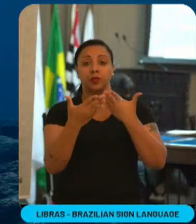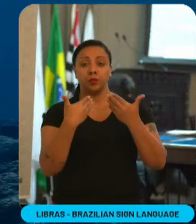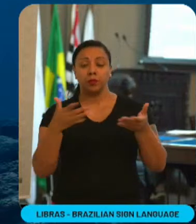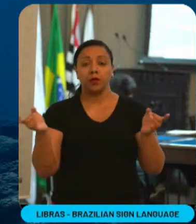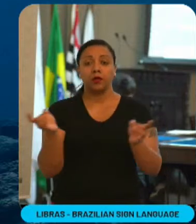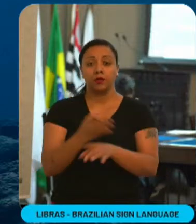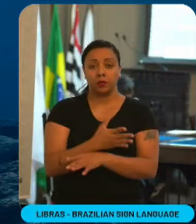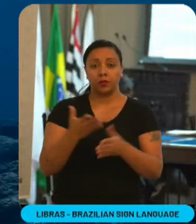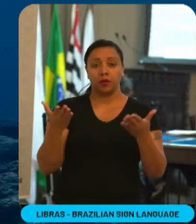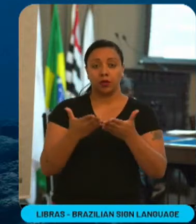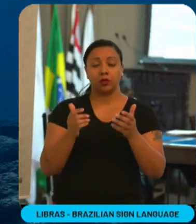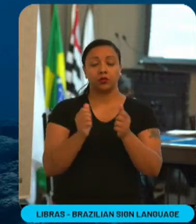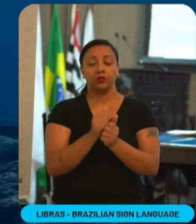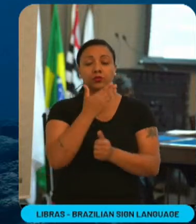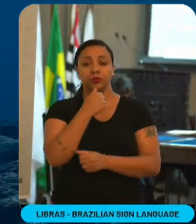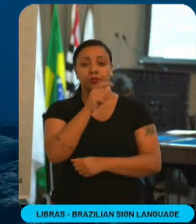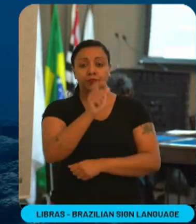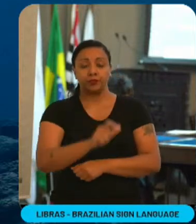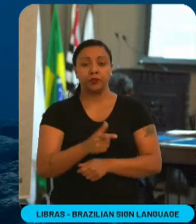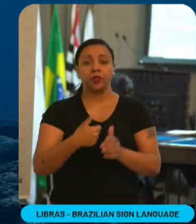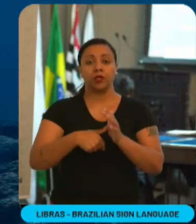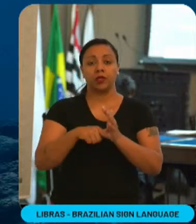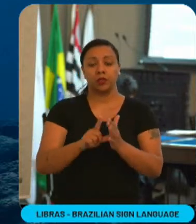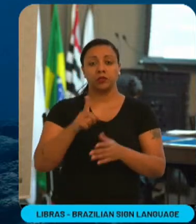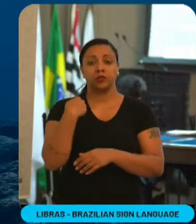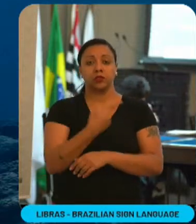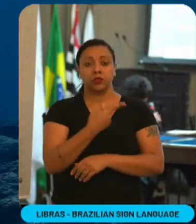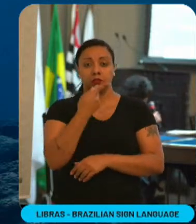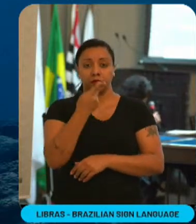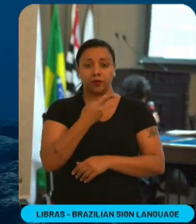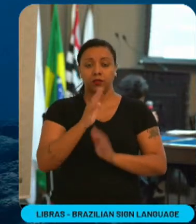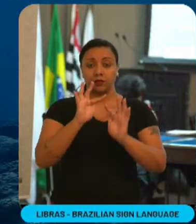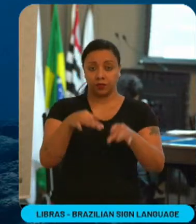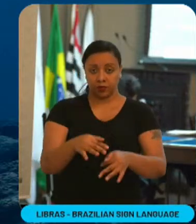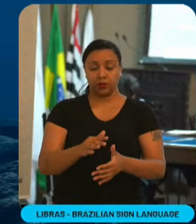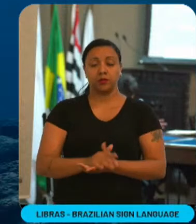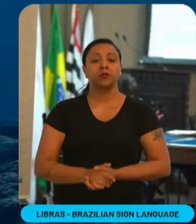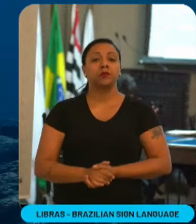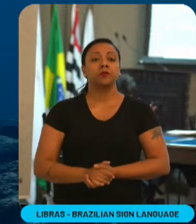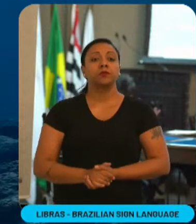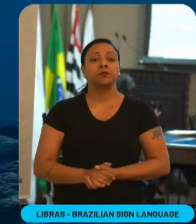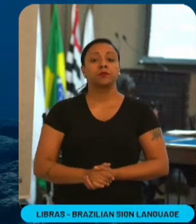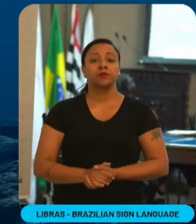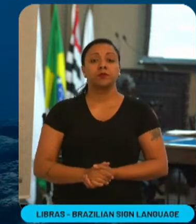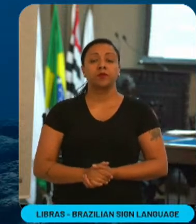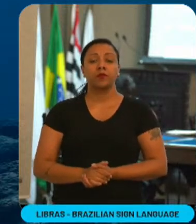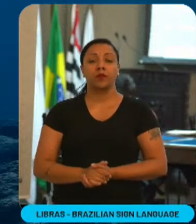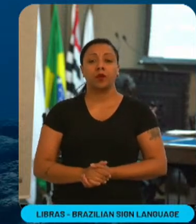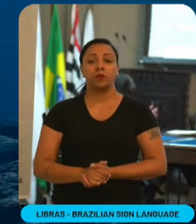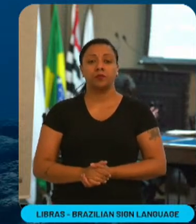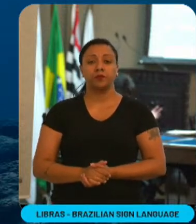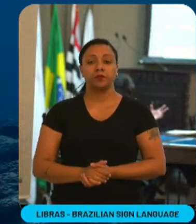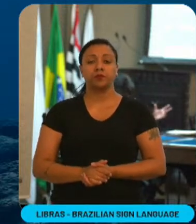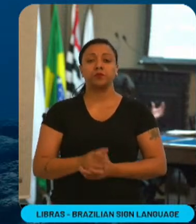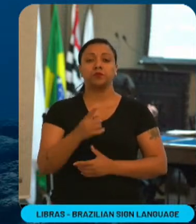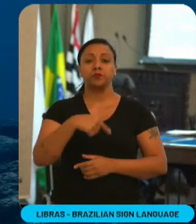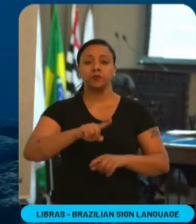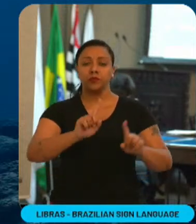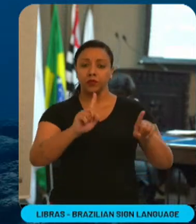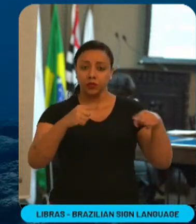will finish this second round with you before our final remarks.